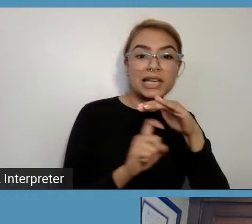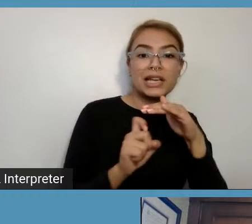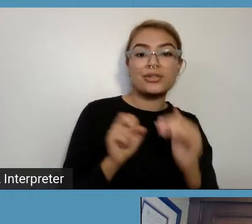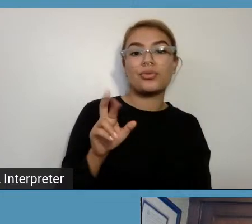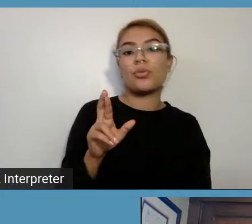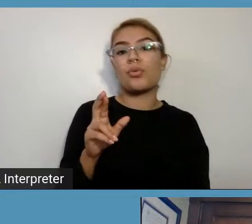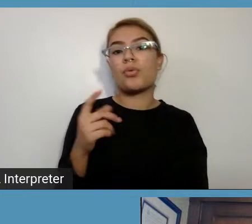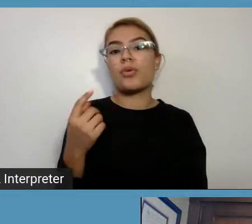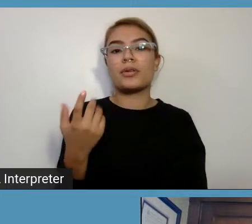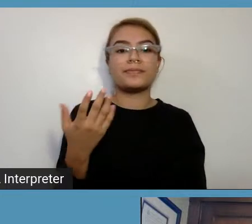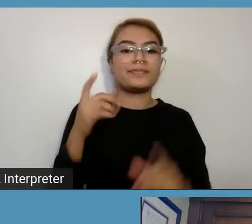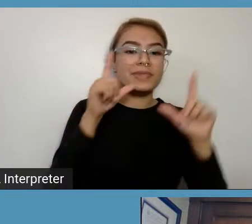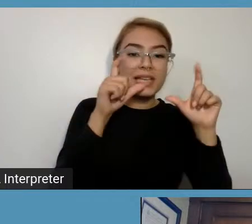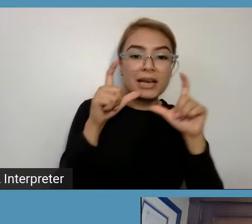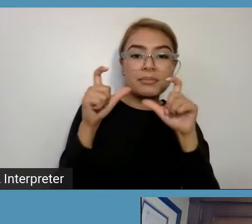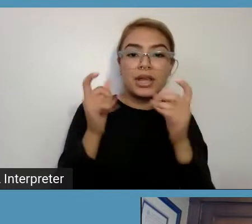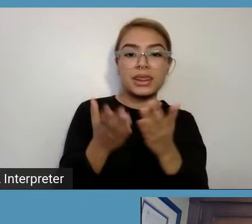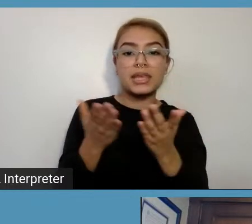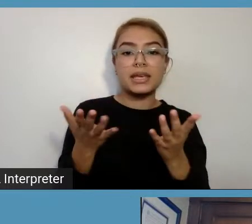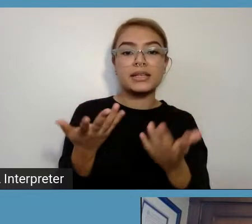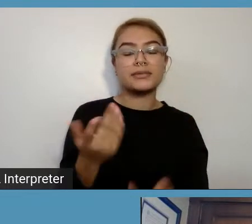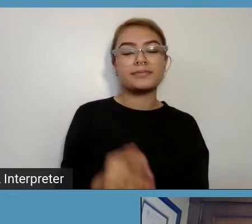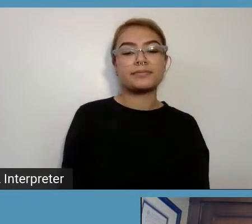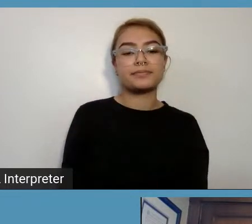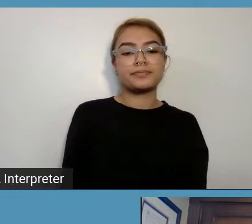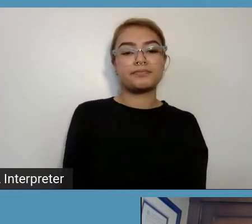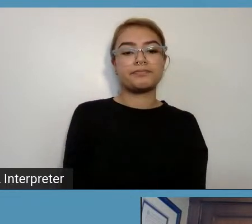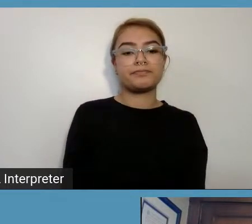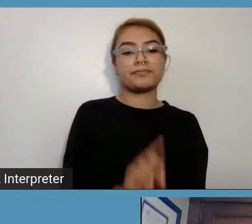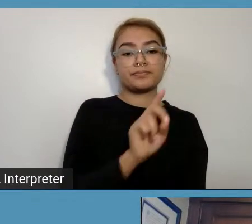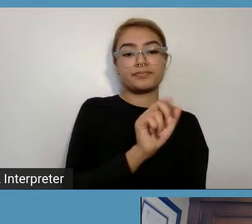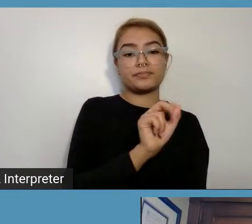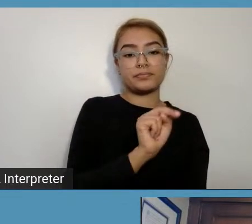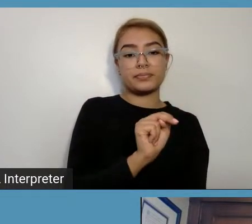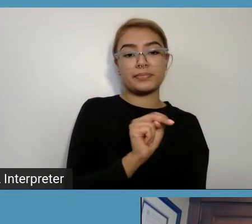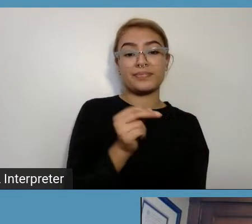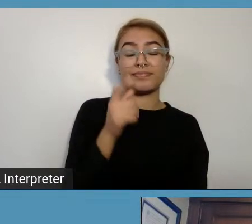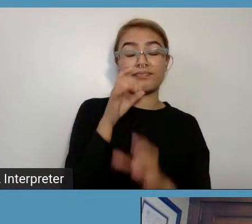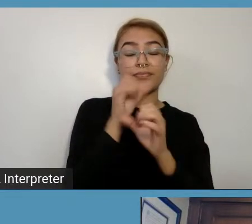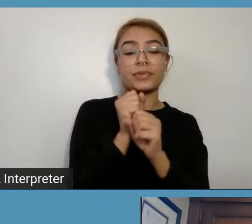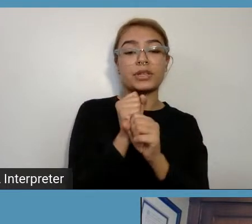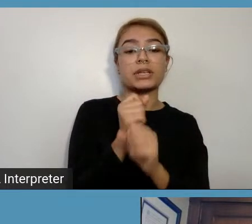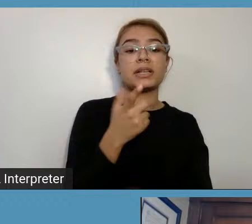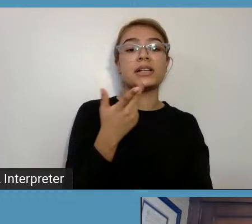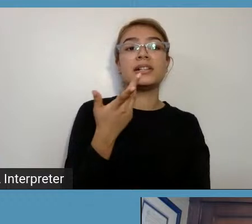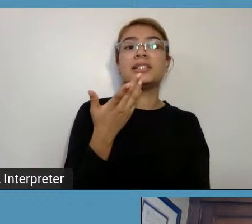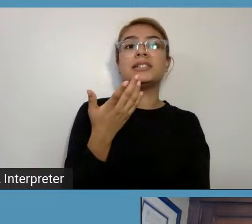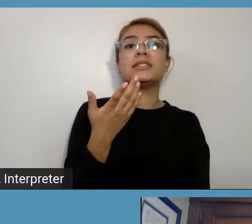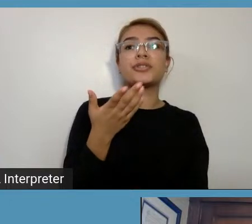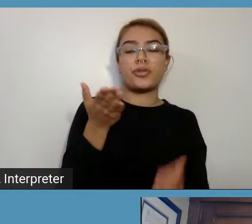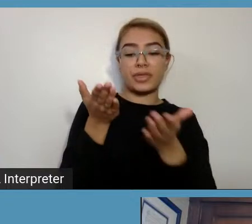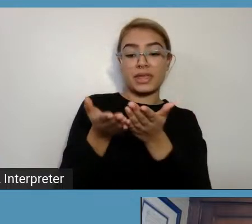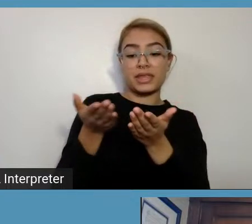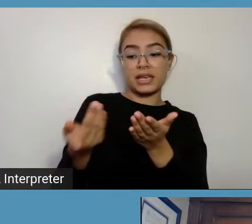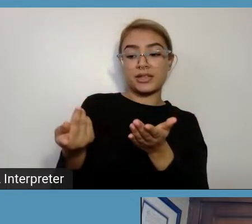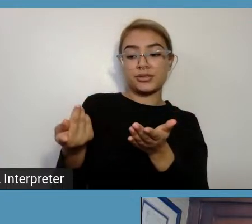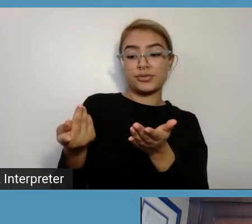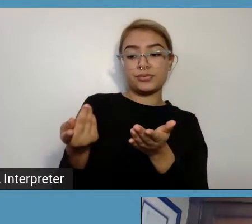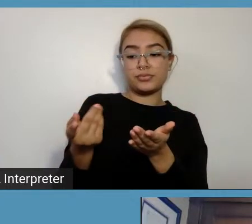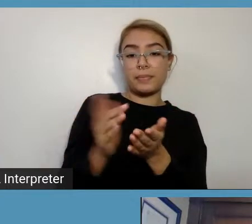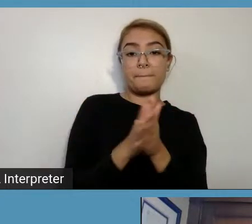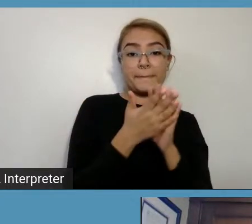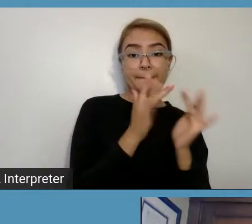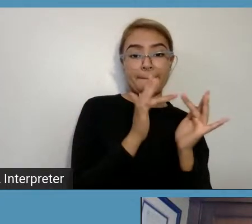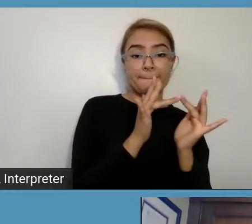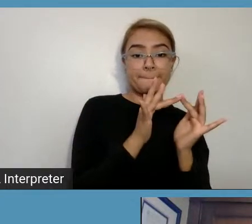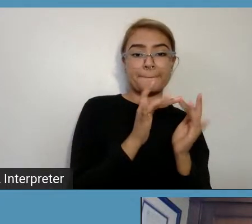camera equipment and things like that. Right. Interesting. And in terms of the objects that you digitize, what I'm curious is